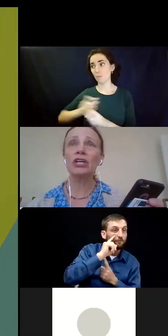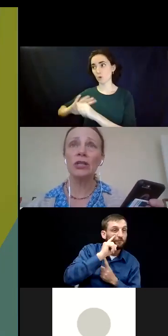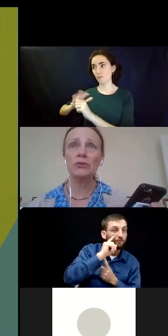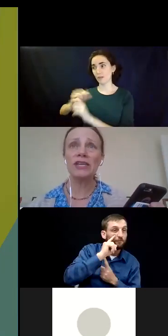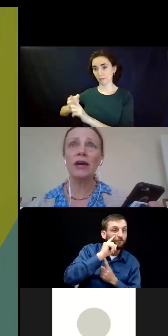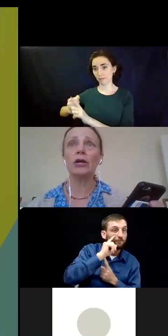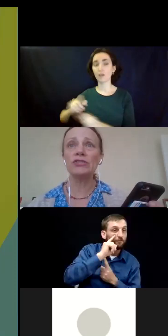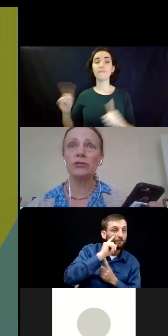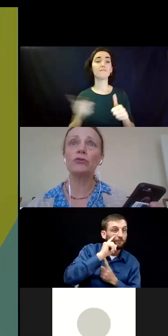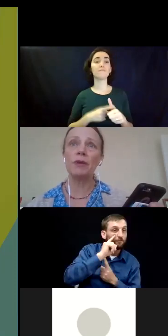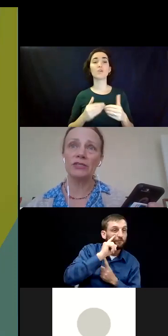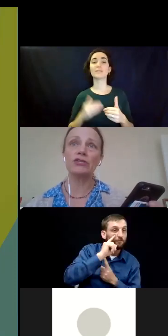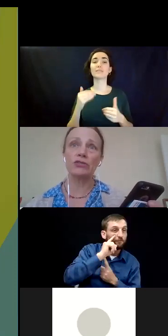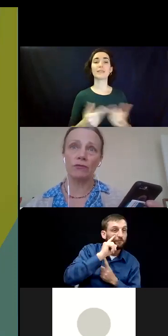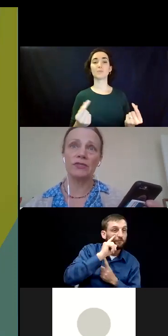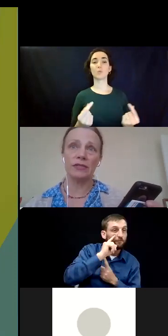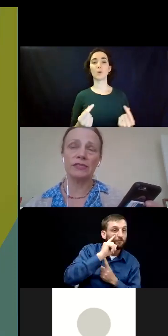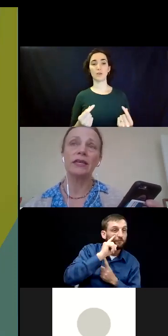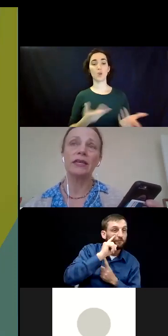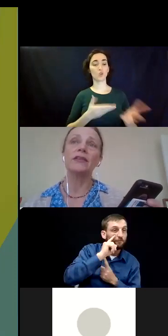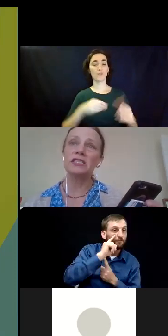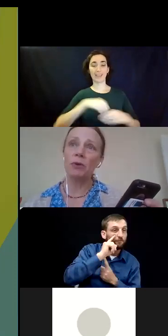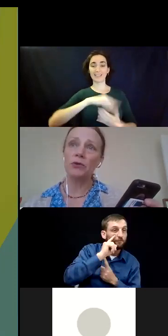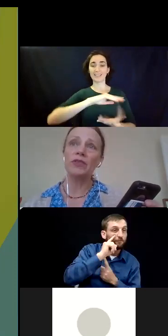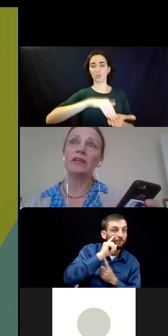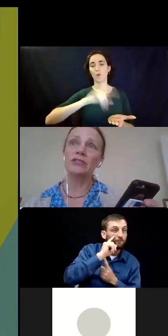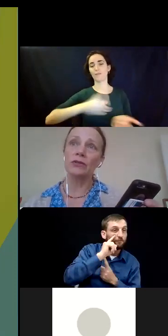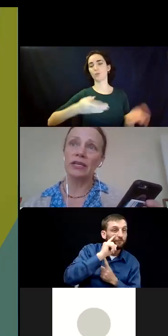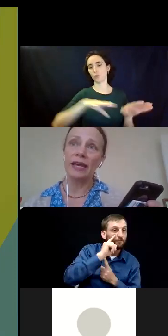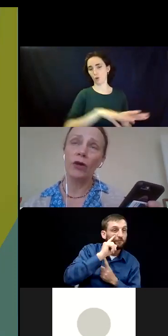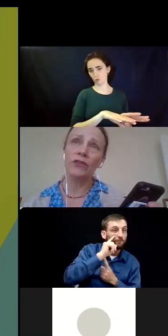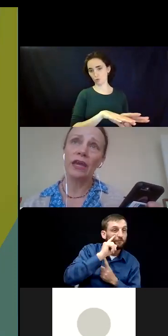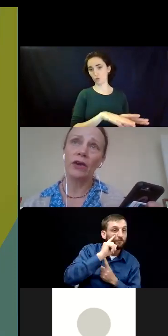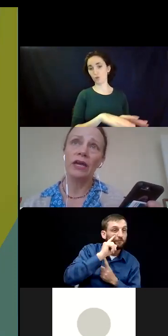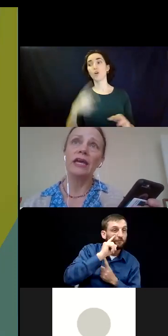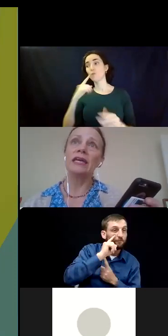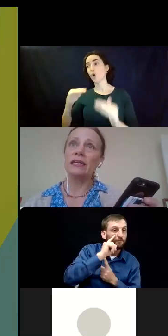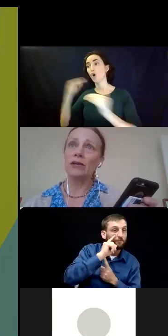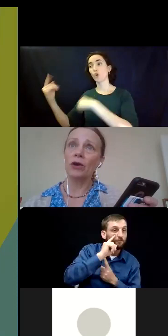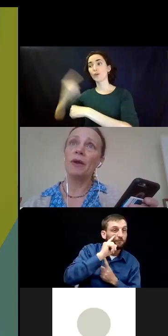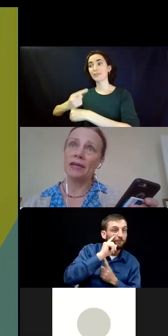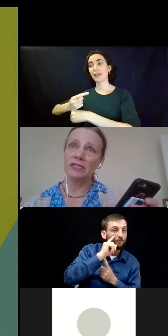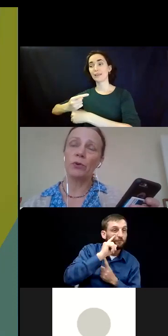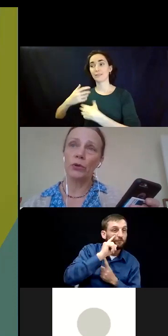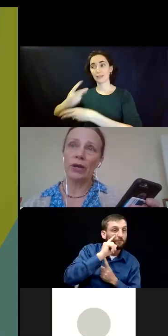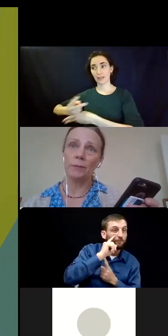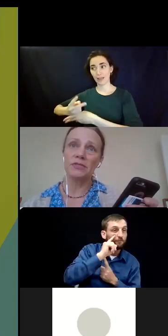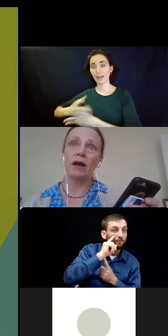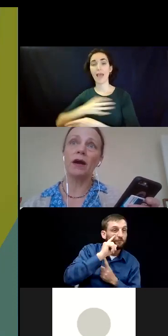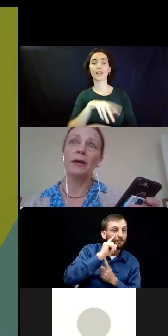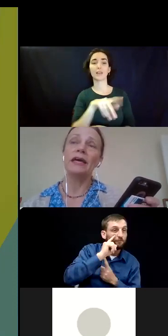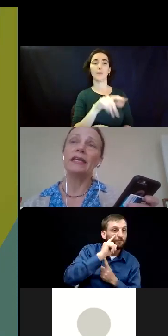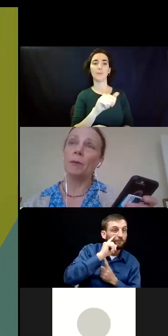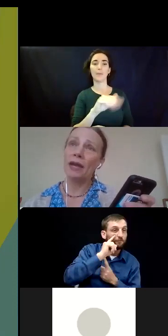that we had to close down our center-based services. That's both within adult day healthcare and in our PACE